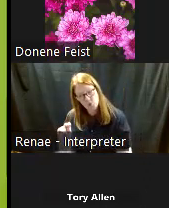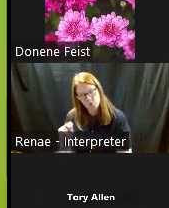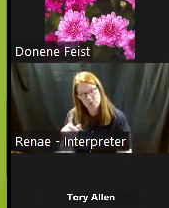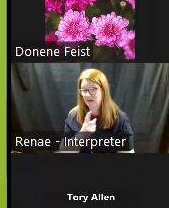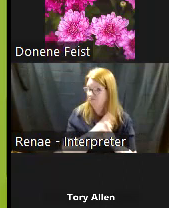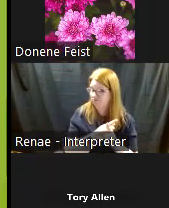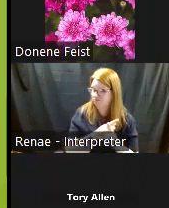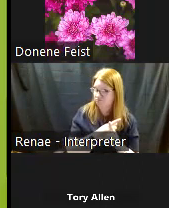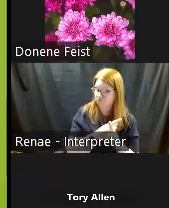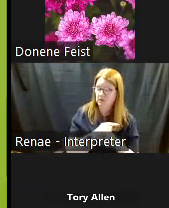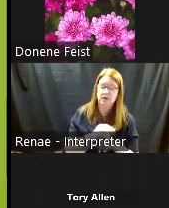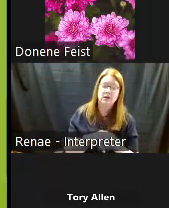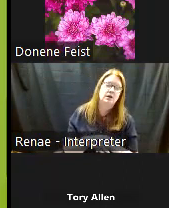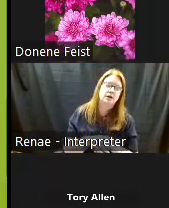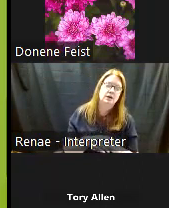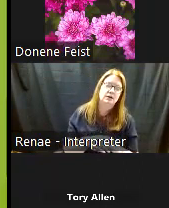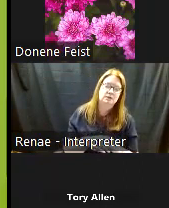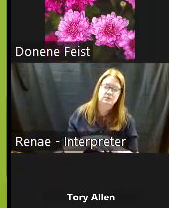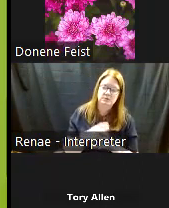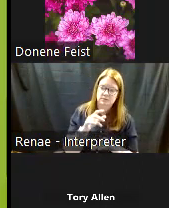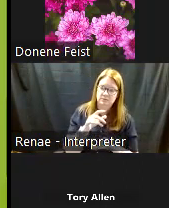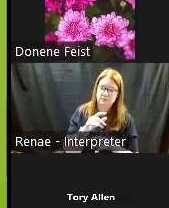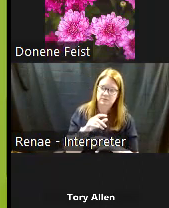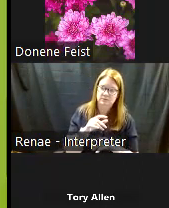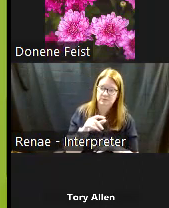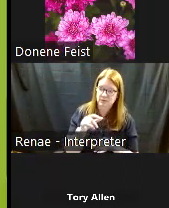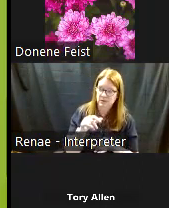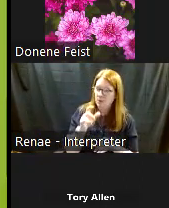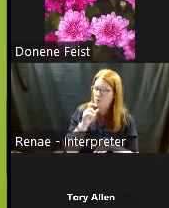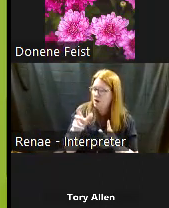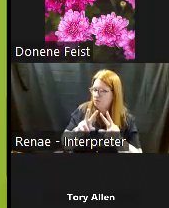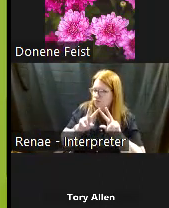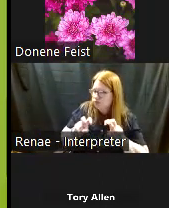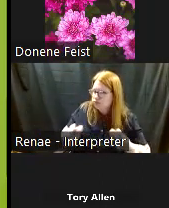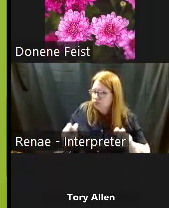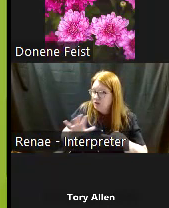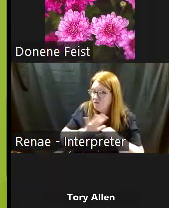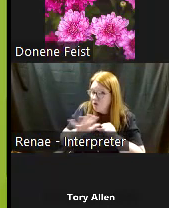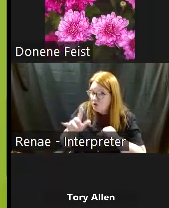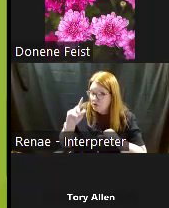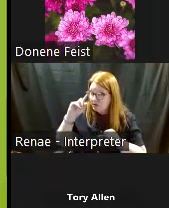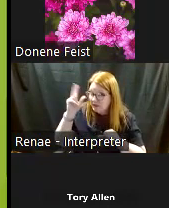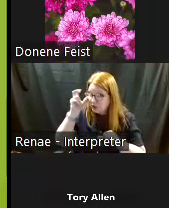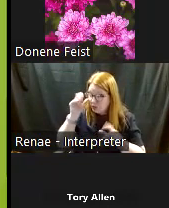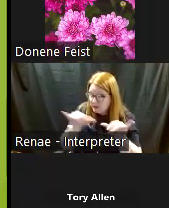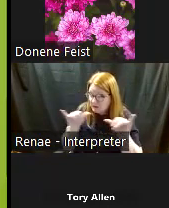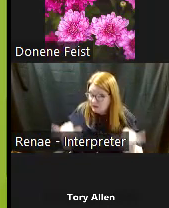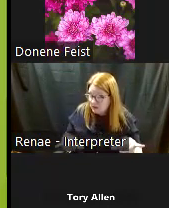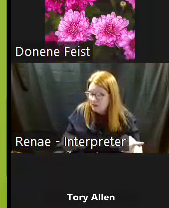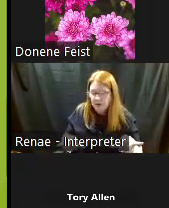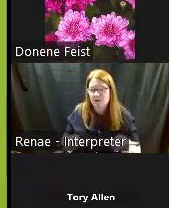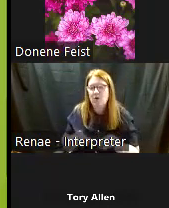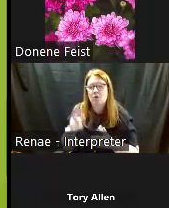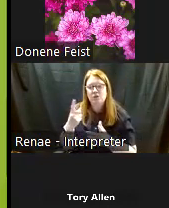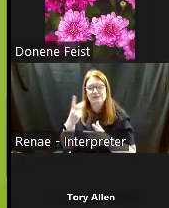We're not really assessing the child's full hearing system. We're kind of we're assessing the electrical activity along a